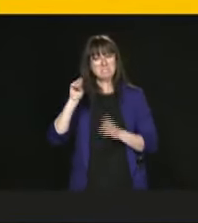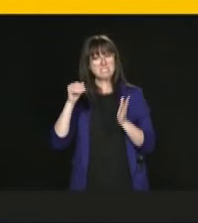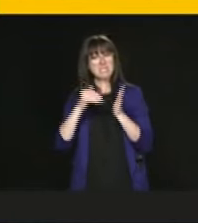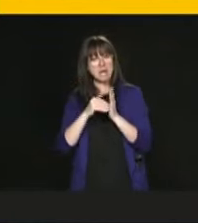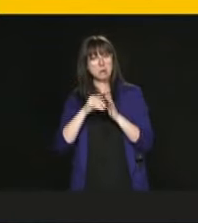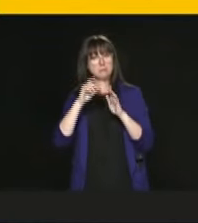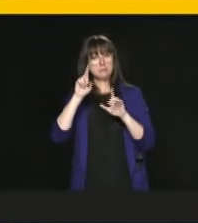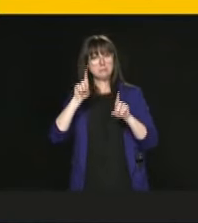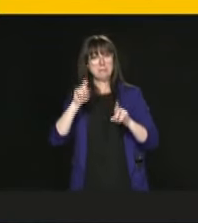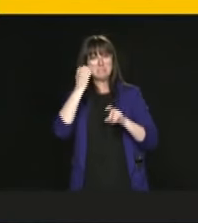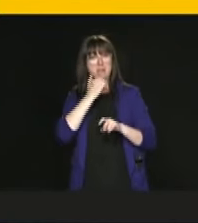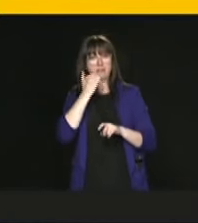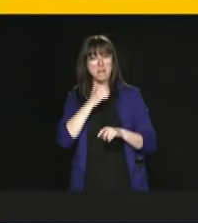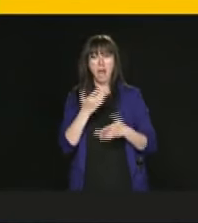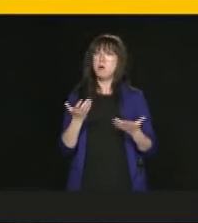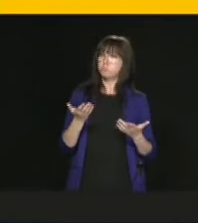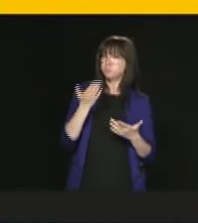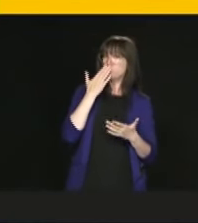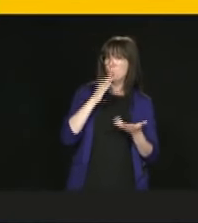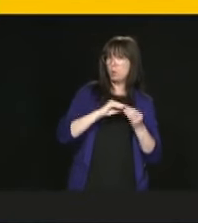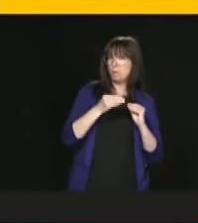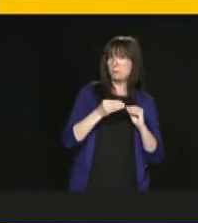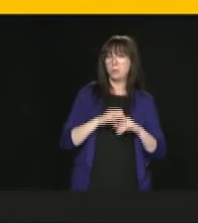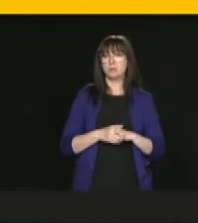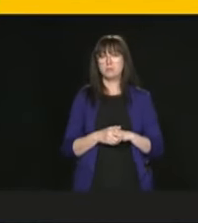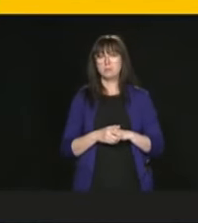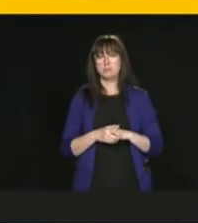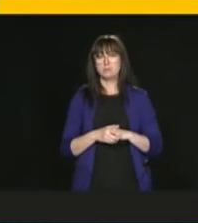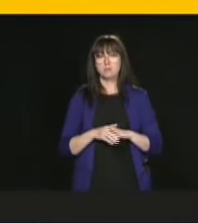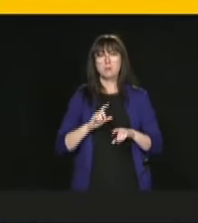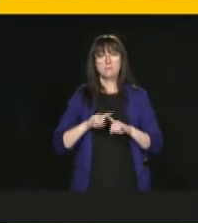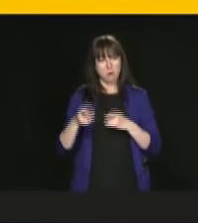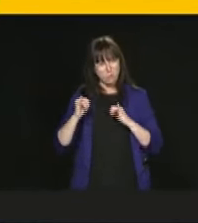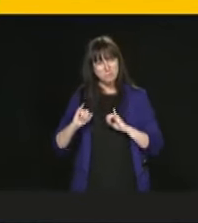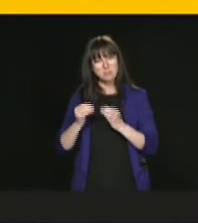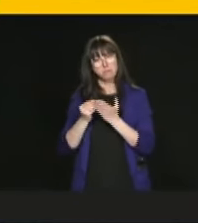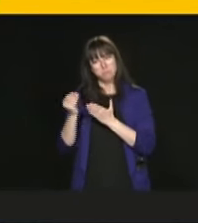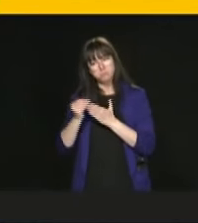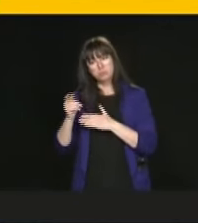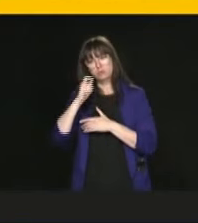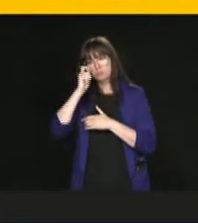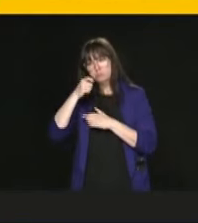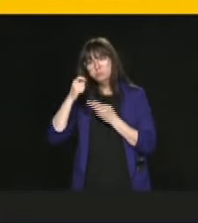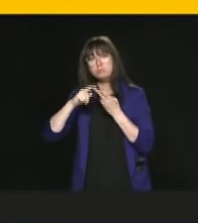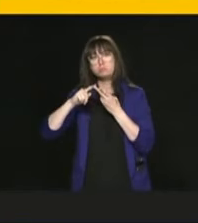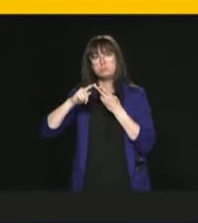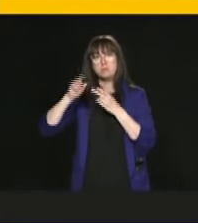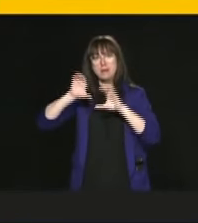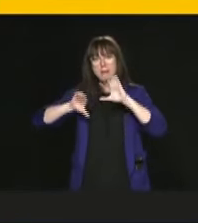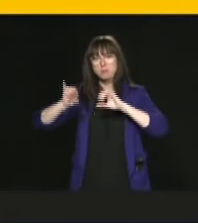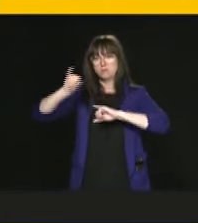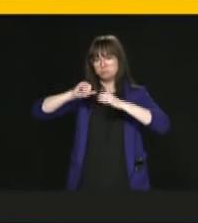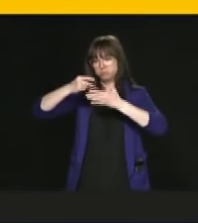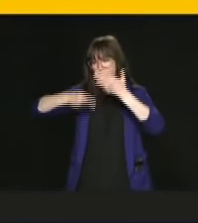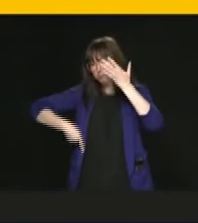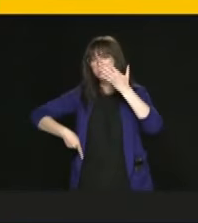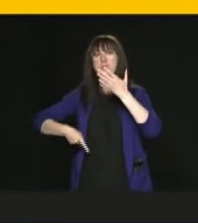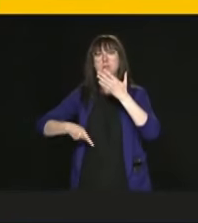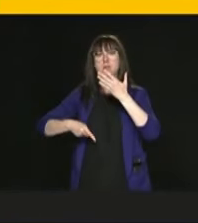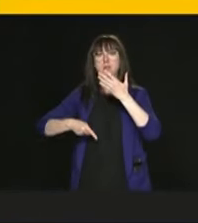not stopping increasing our supplies, resources, et cetera, to even beyond that, because you got to sort of prepare